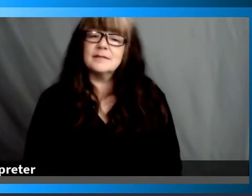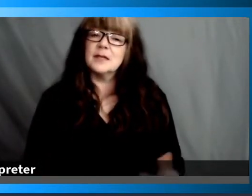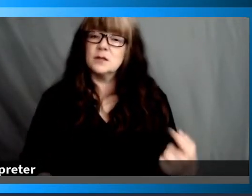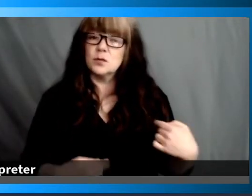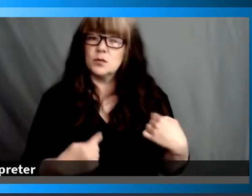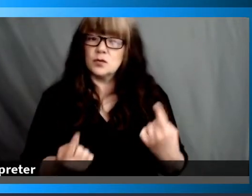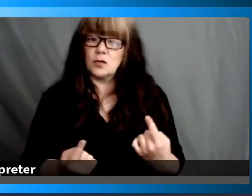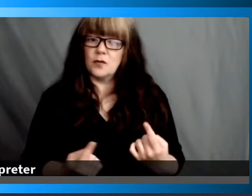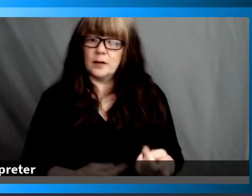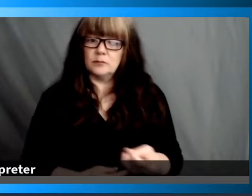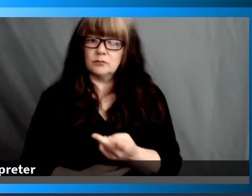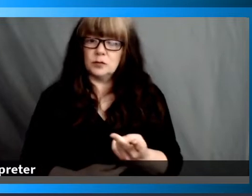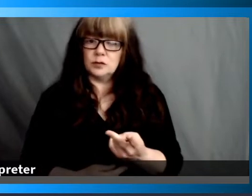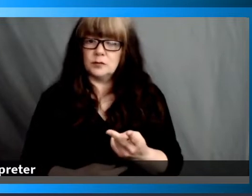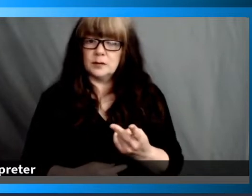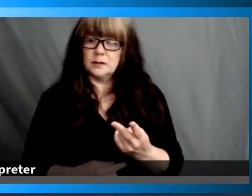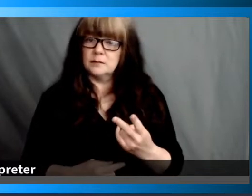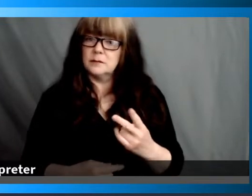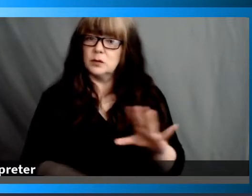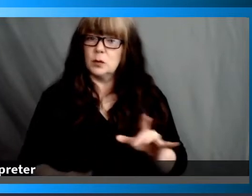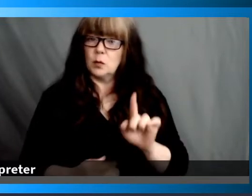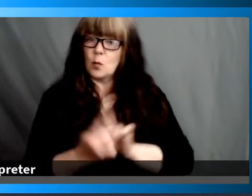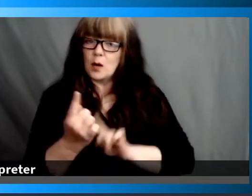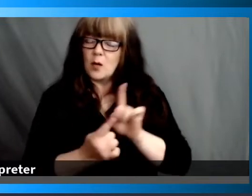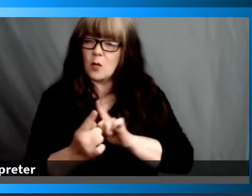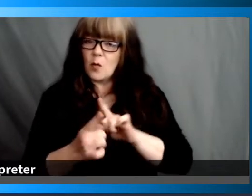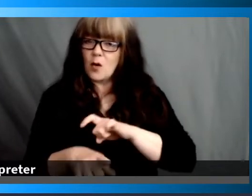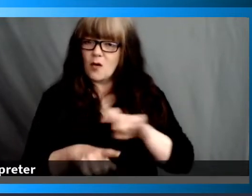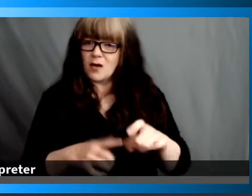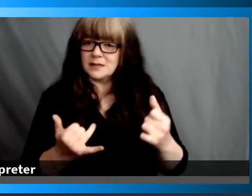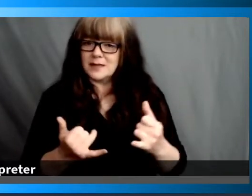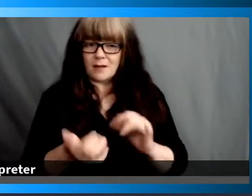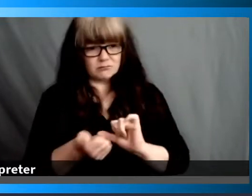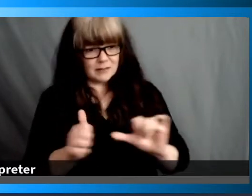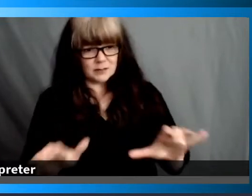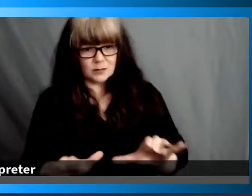So far, you guys have been on calls, right? How have they been going for either of you to answer?